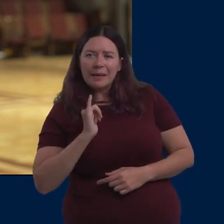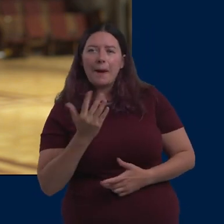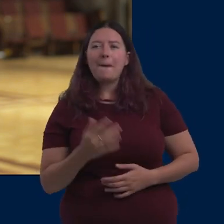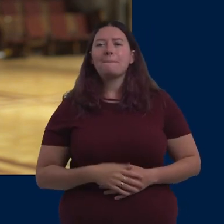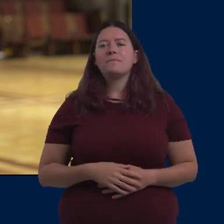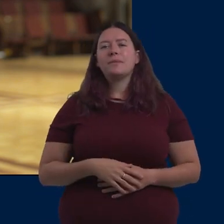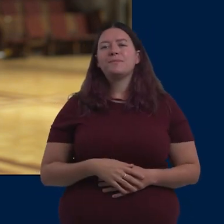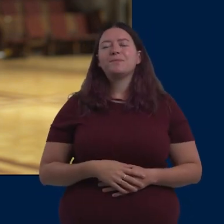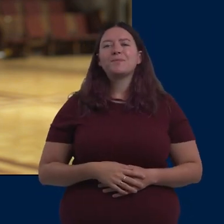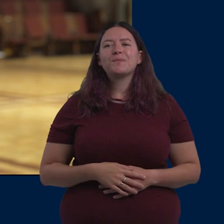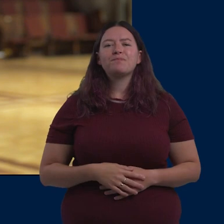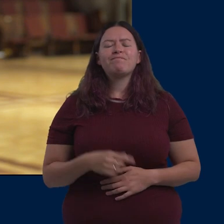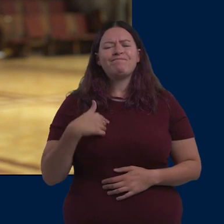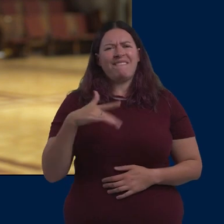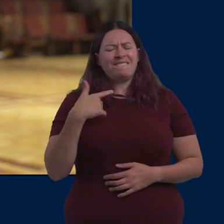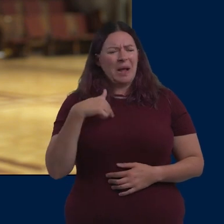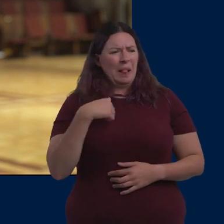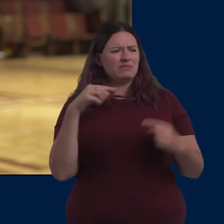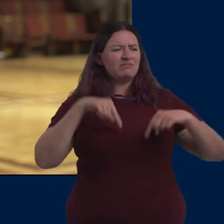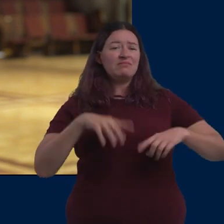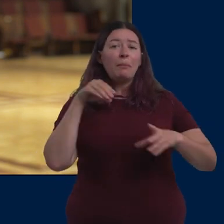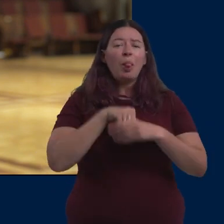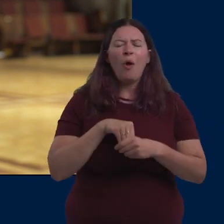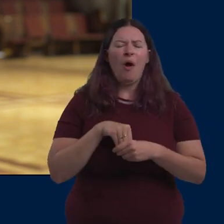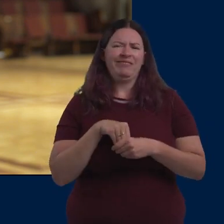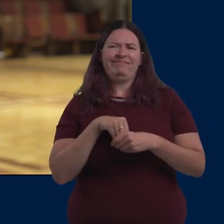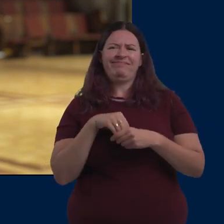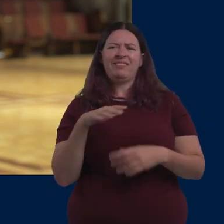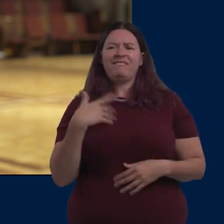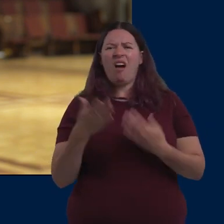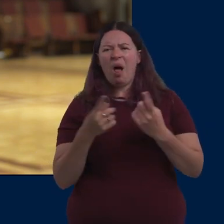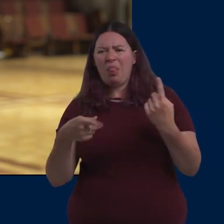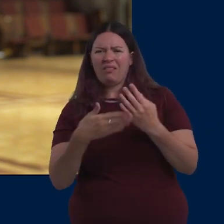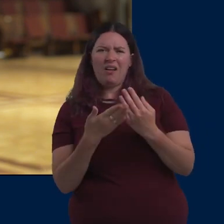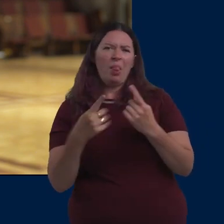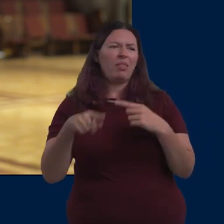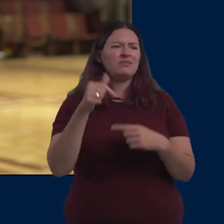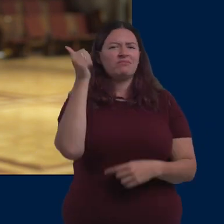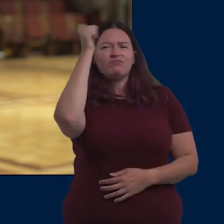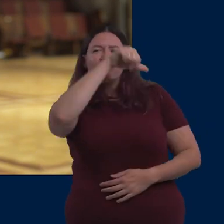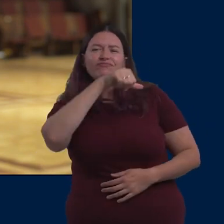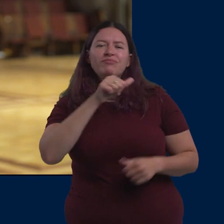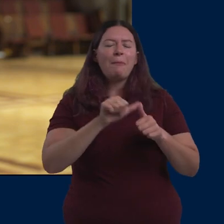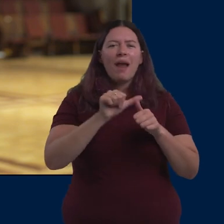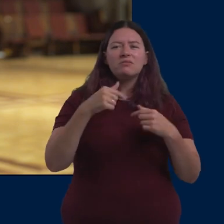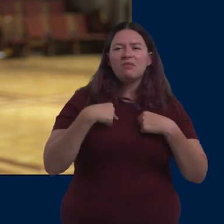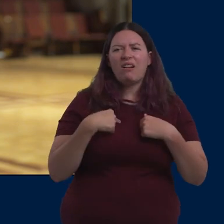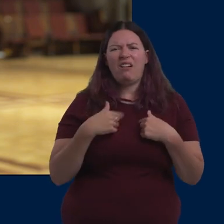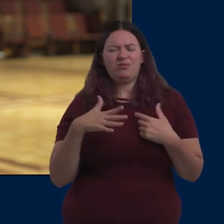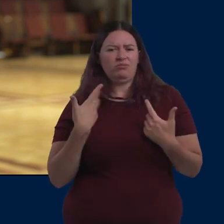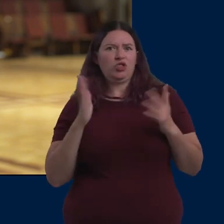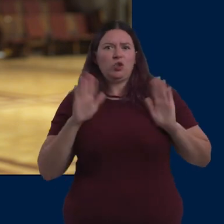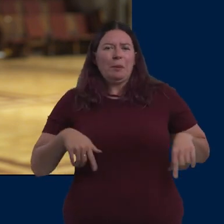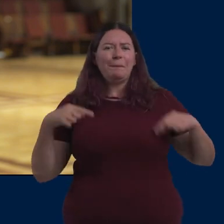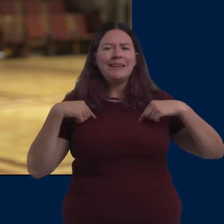change. I felt that I didn't belong, and that others were more clever and more accomplished than me, and that somehow I didn't deserve to be